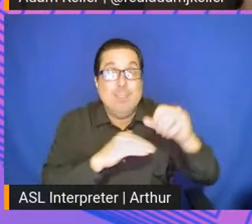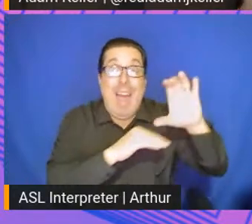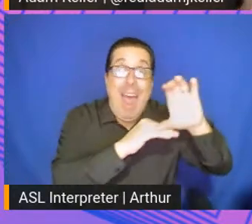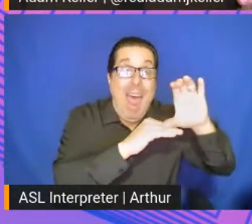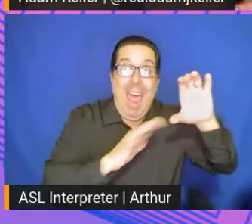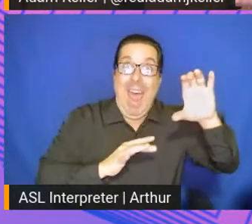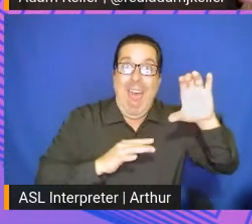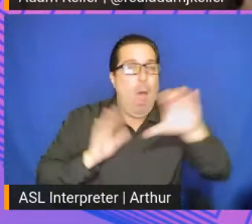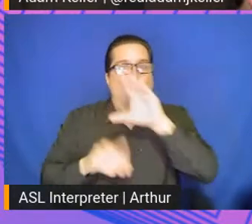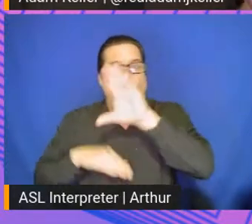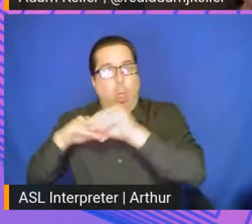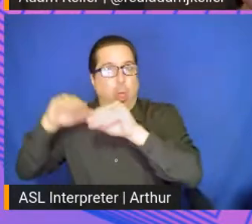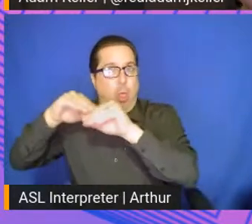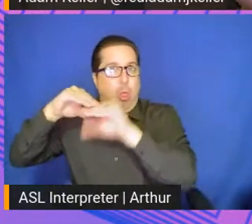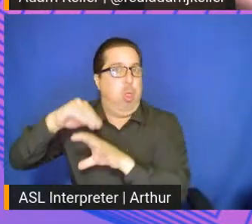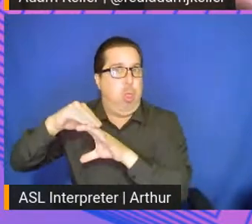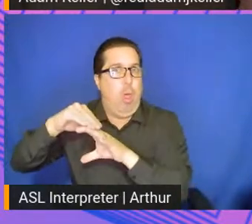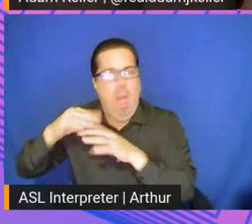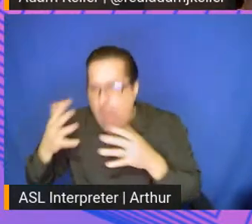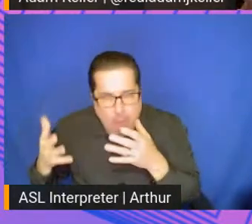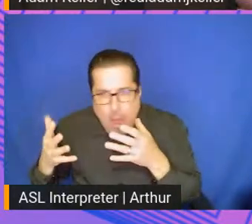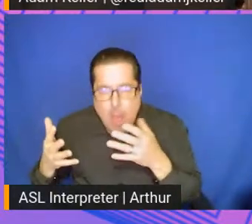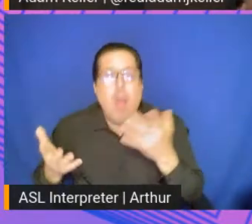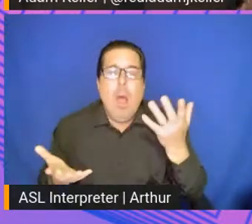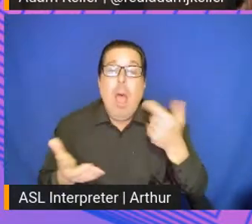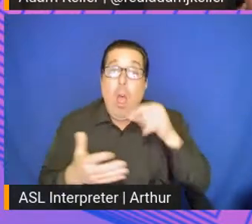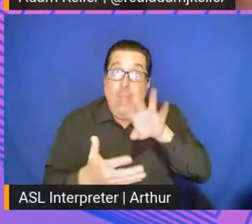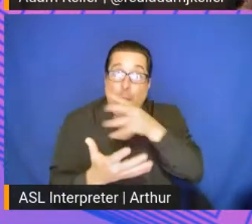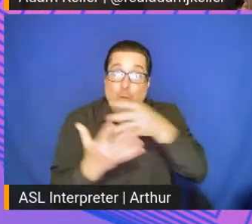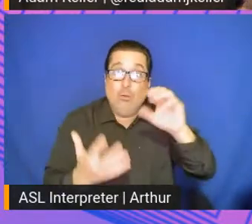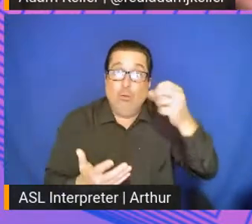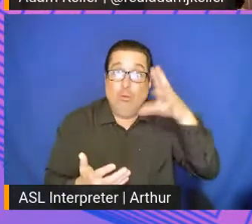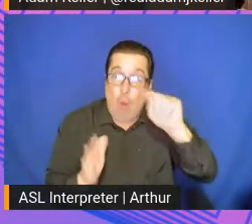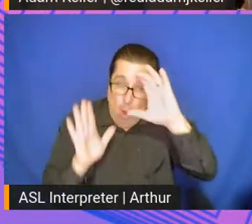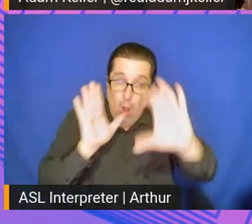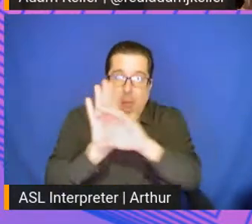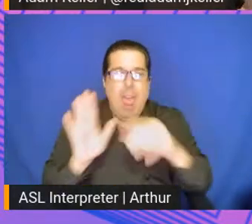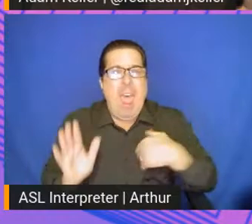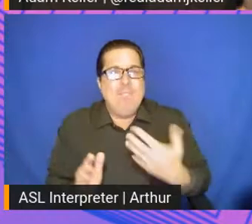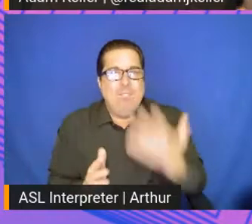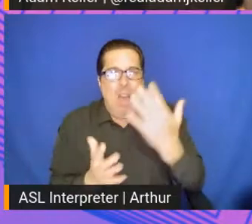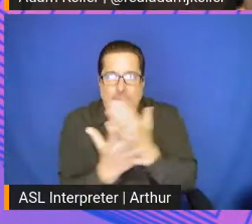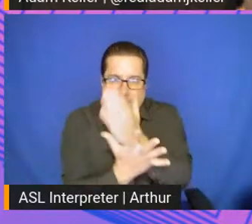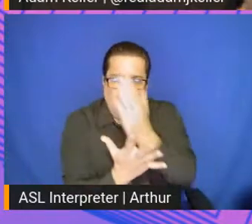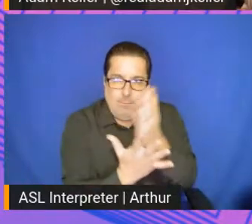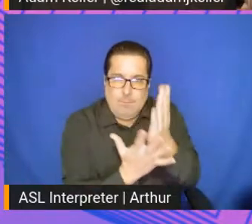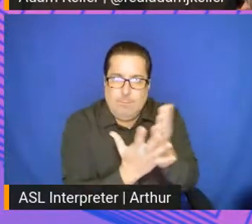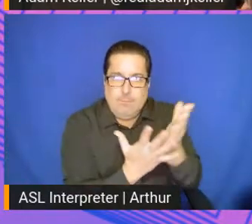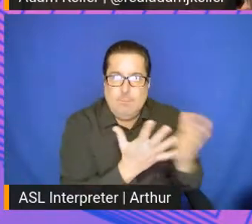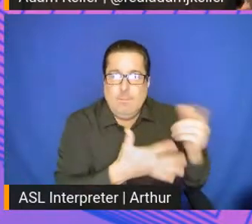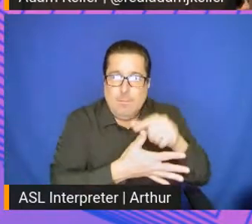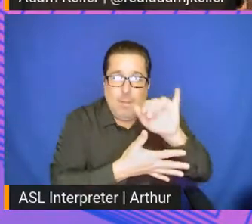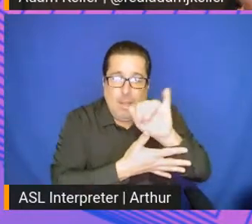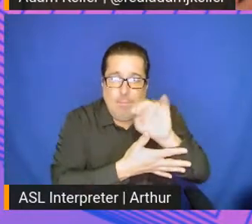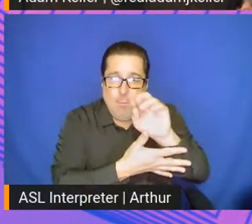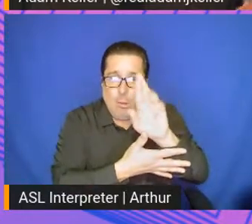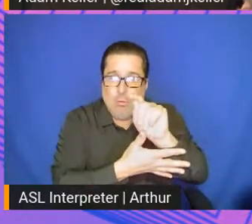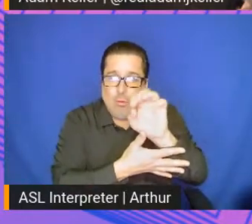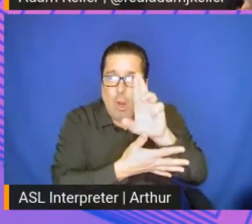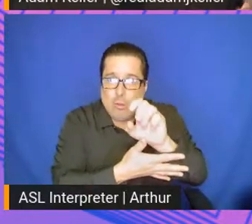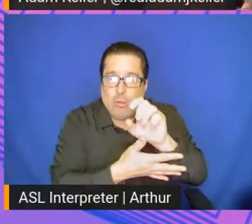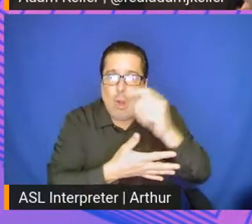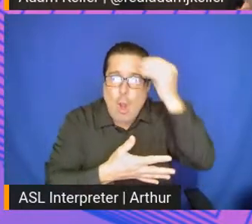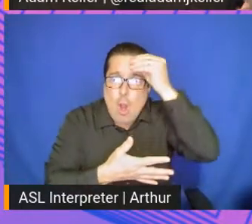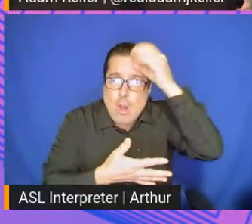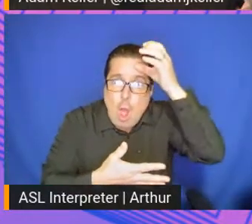this chart, we basically have these 5 parameters that we look at: the infrastructure knowledge required, And everything is